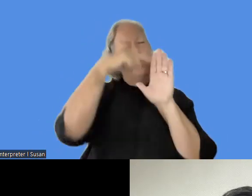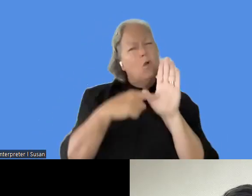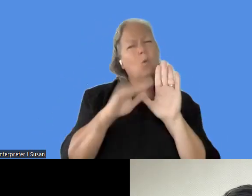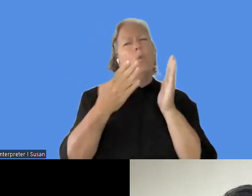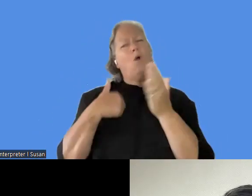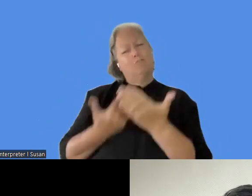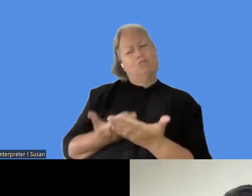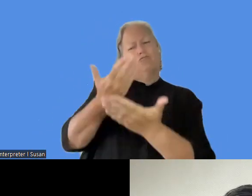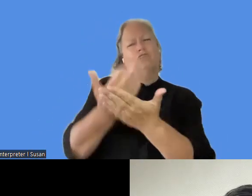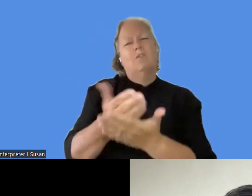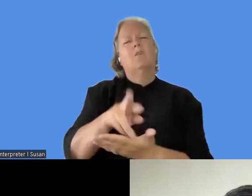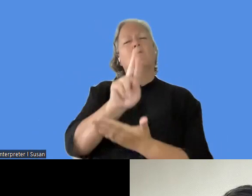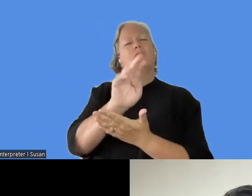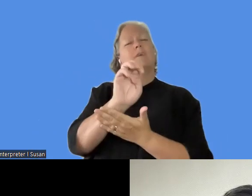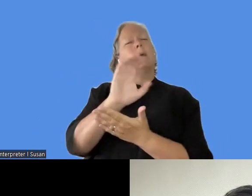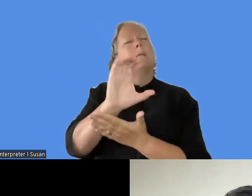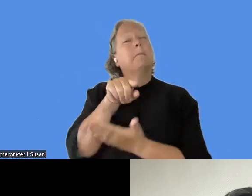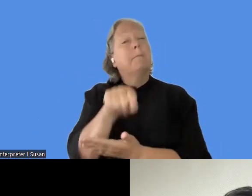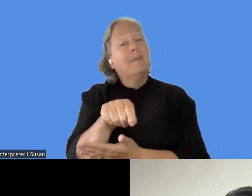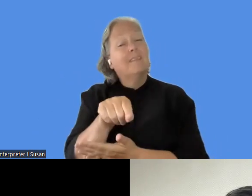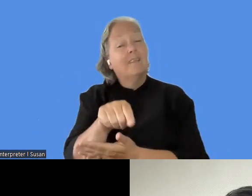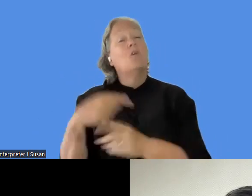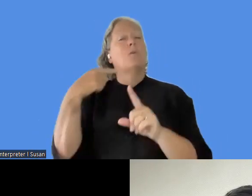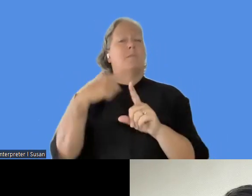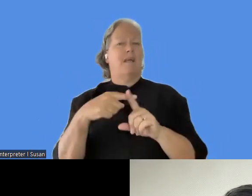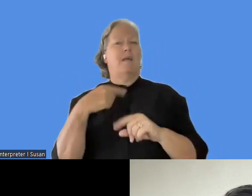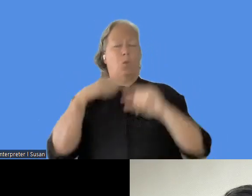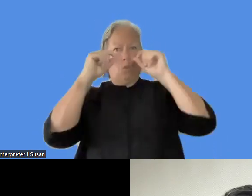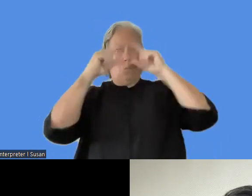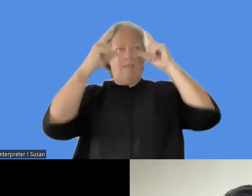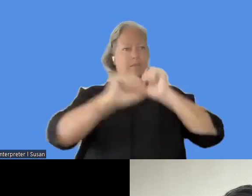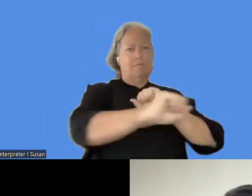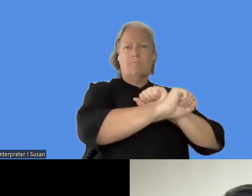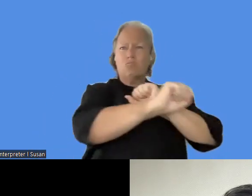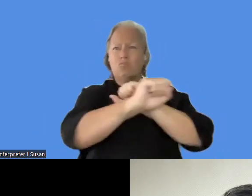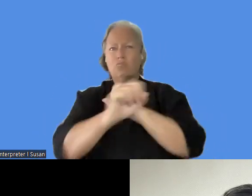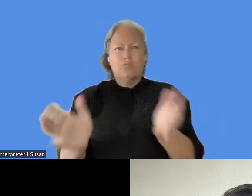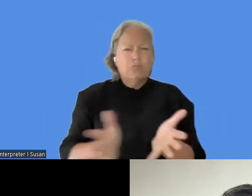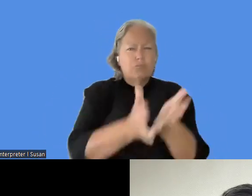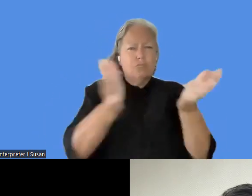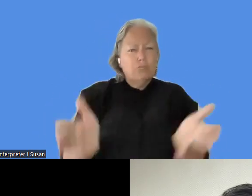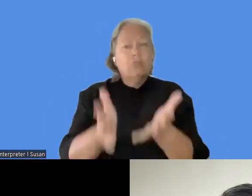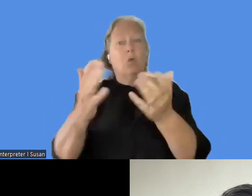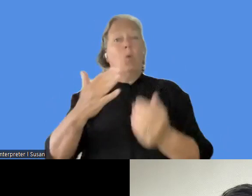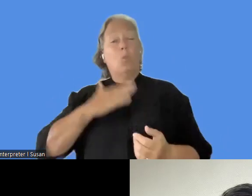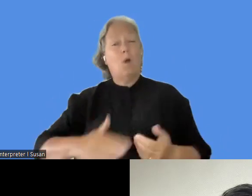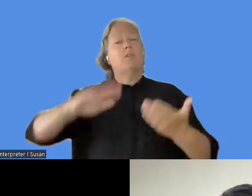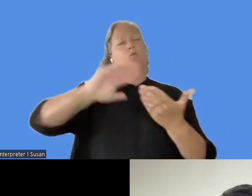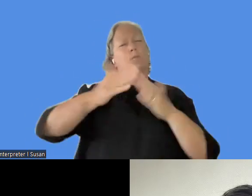government. We are also doing the awareness promotion projects to let the entire society to